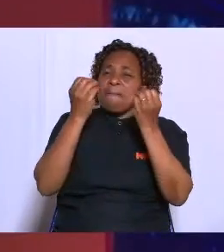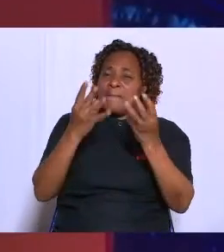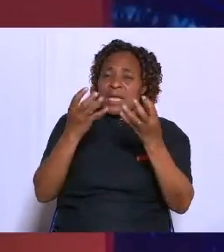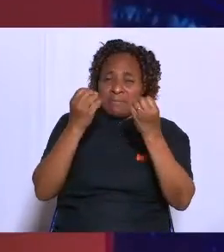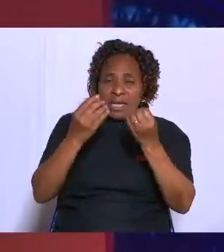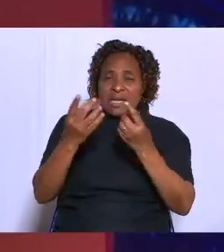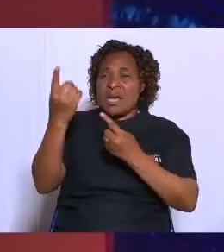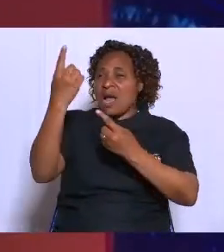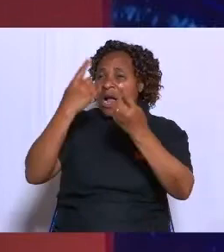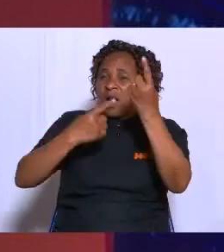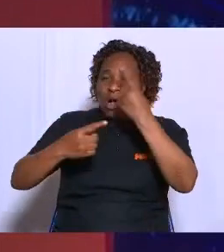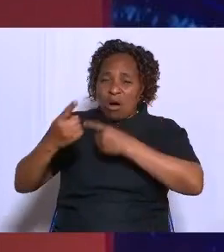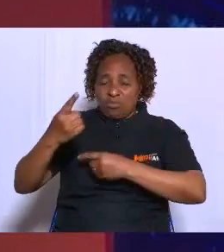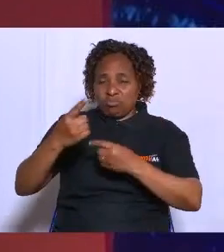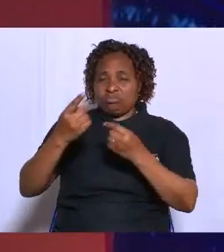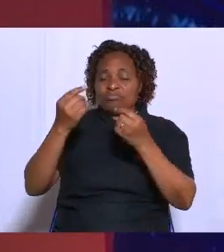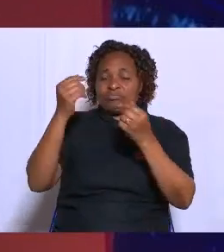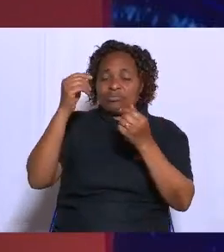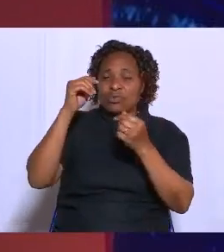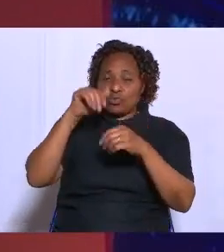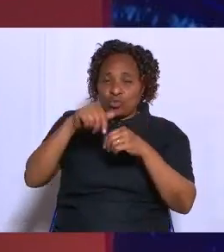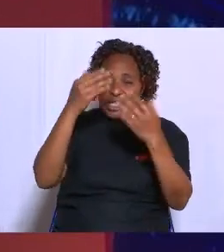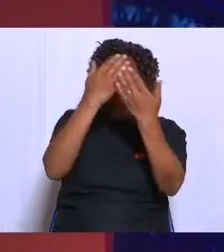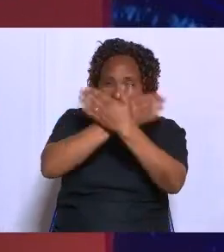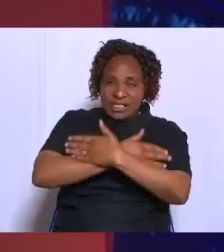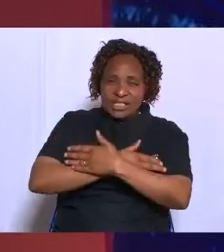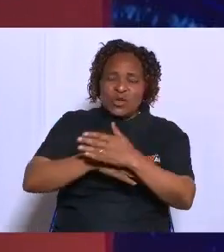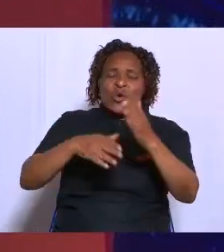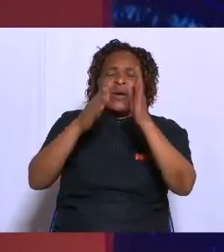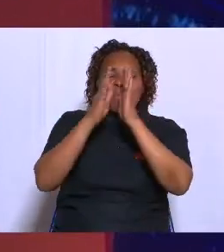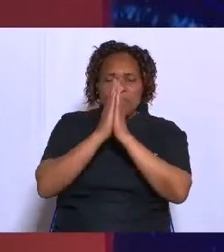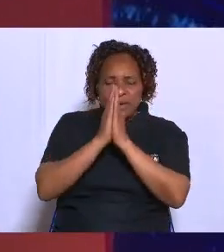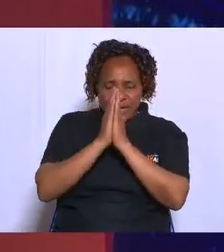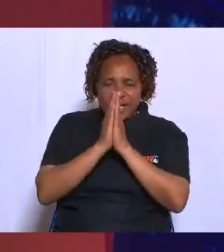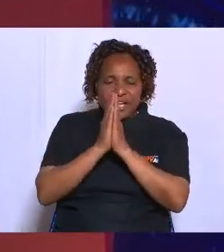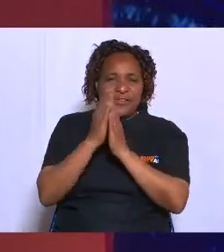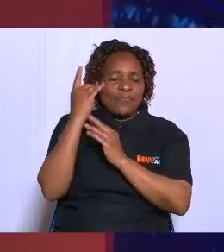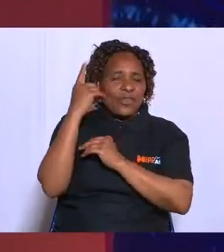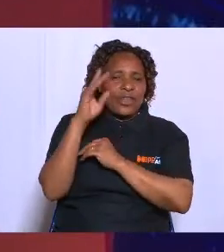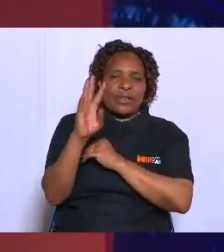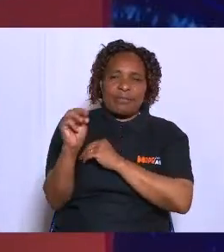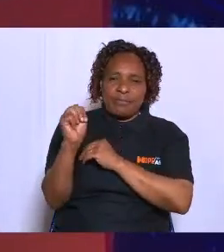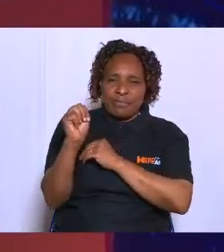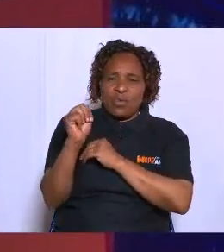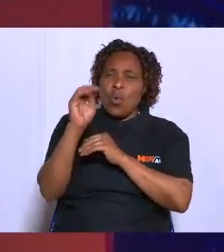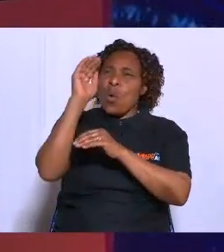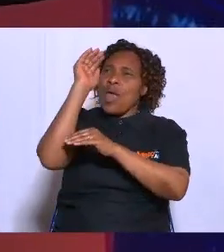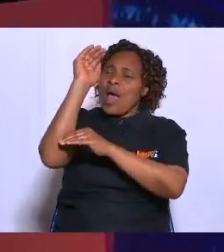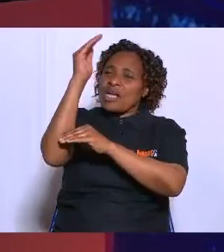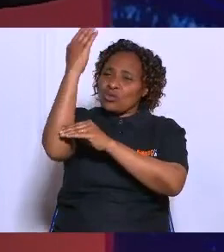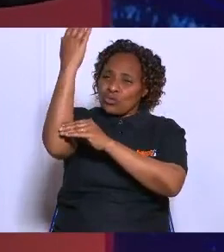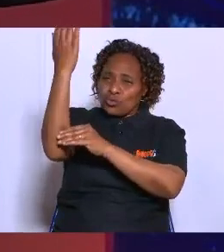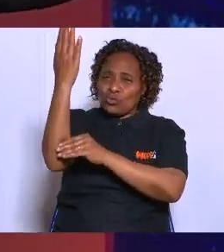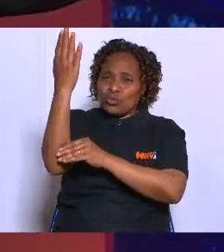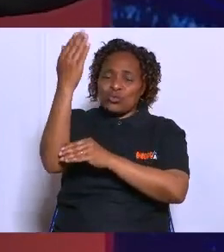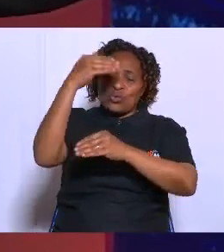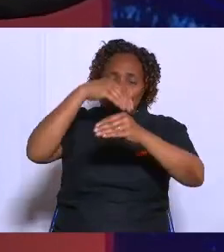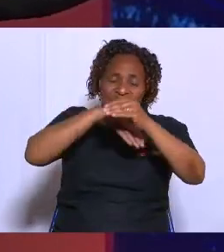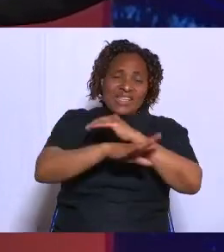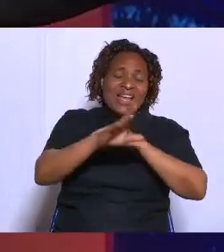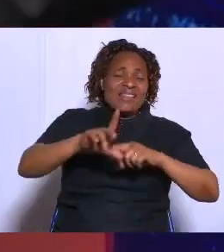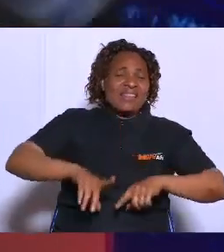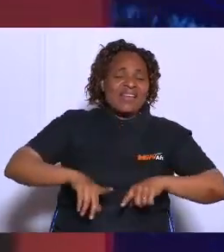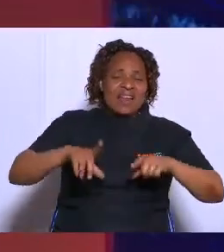have come tonight we've prayed over them we asked you to enter their